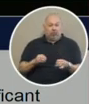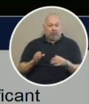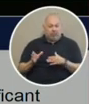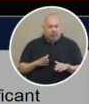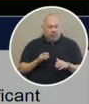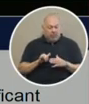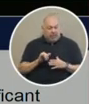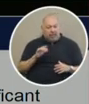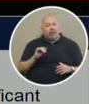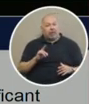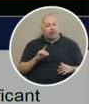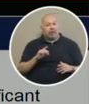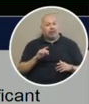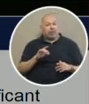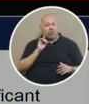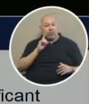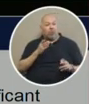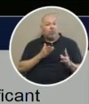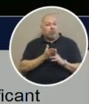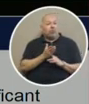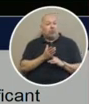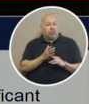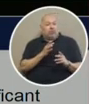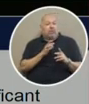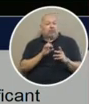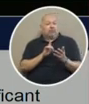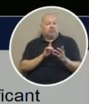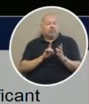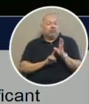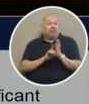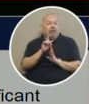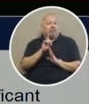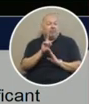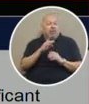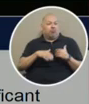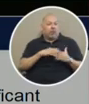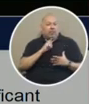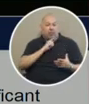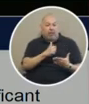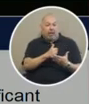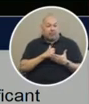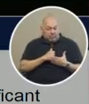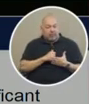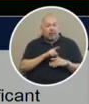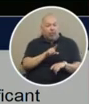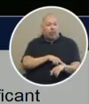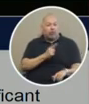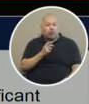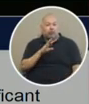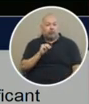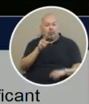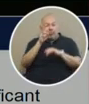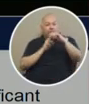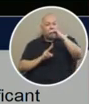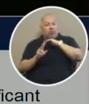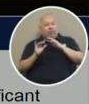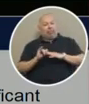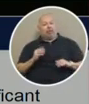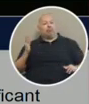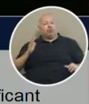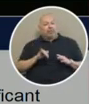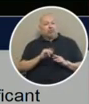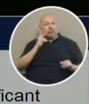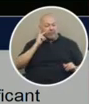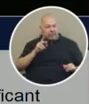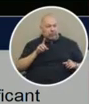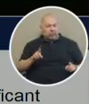those when we're actually going through the development process. And that's actually what helps feed our long-term forecasting presentation that you all